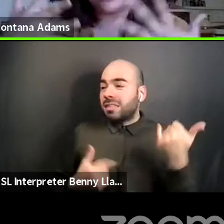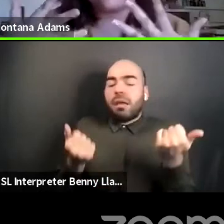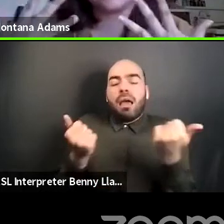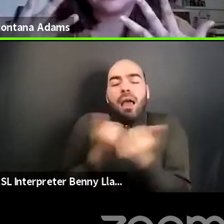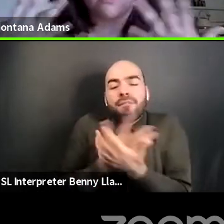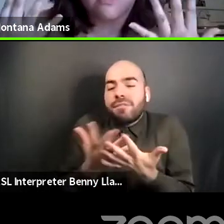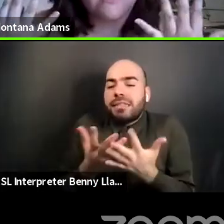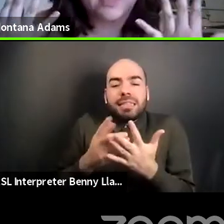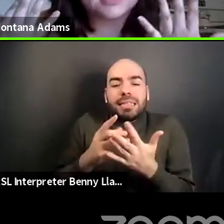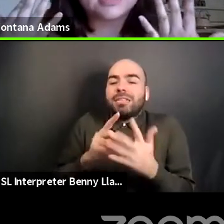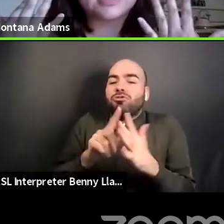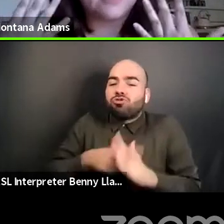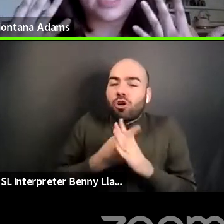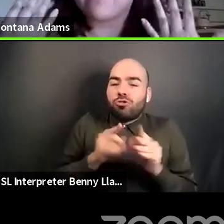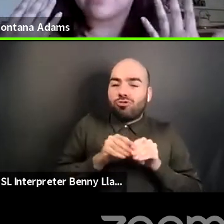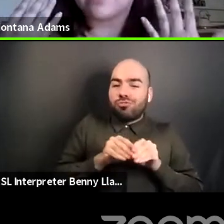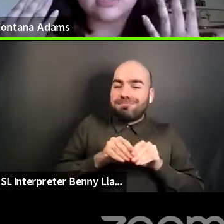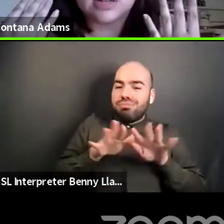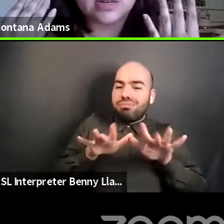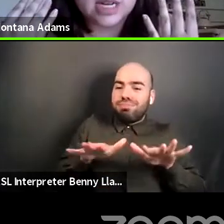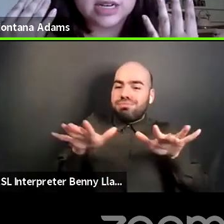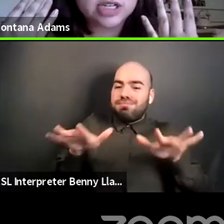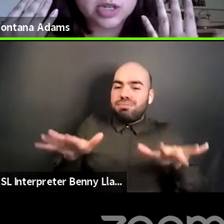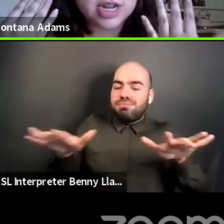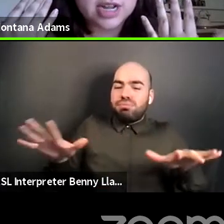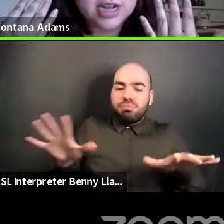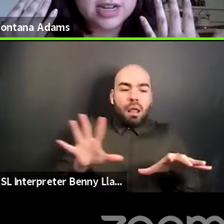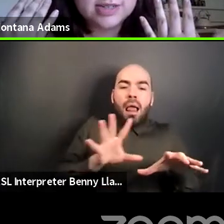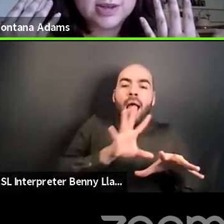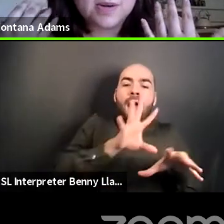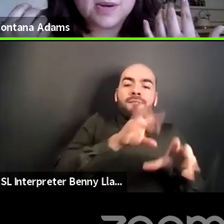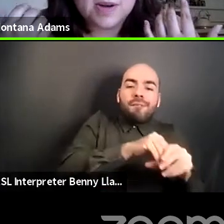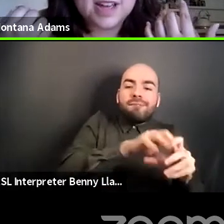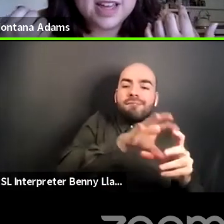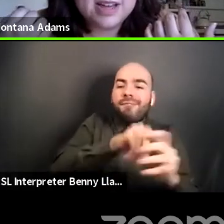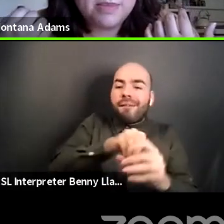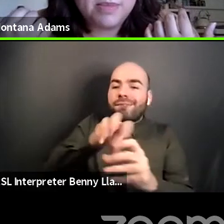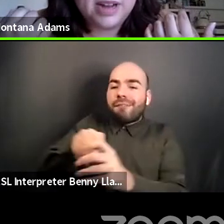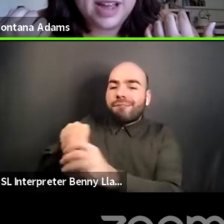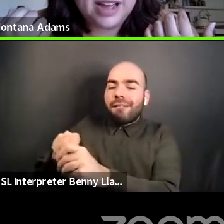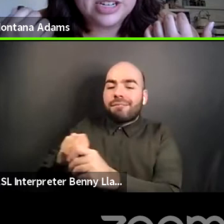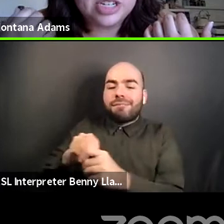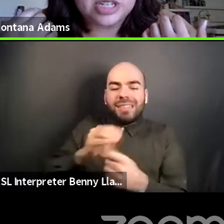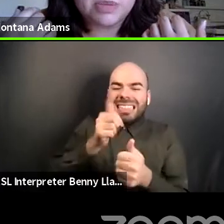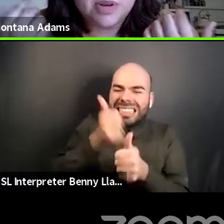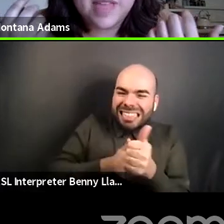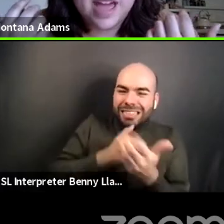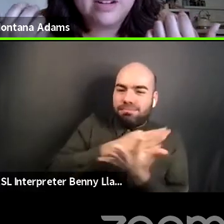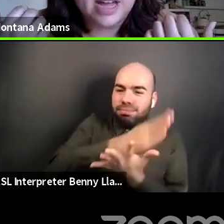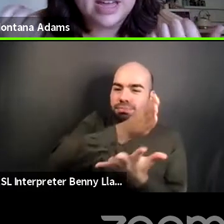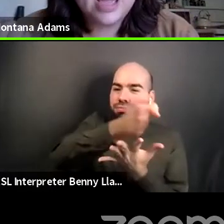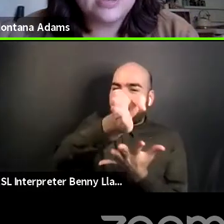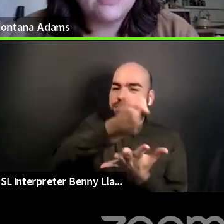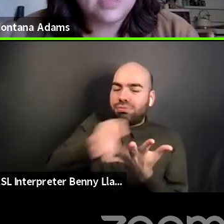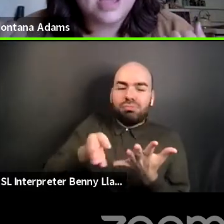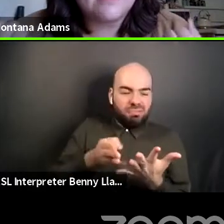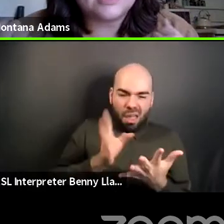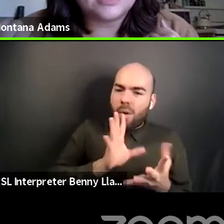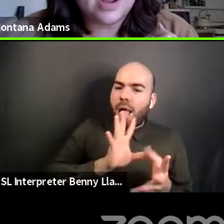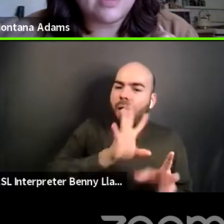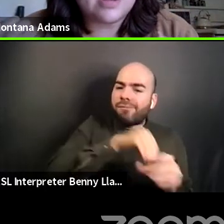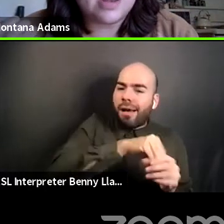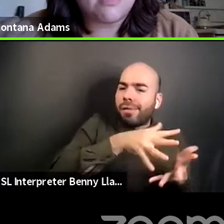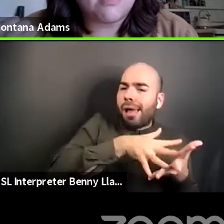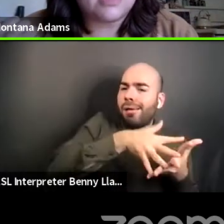creep into every single orifice of like every single little industry. So, but like, just to point that out, like, yeah, no, they have